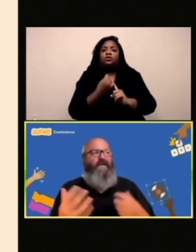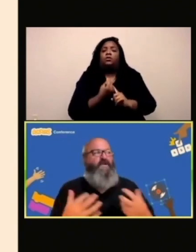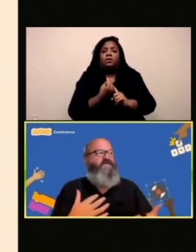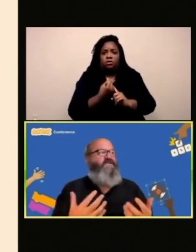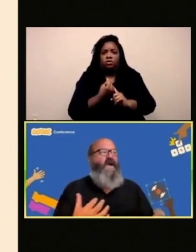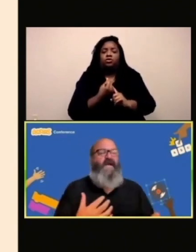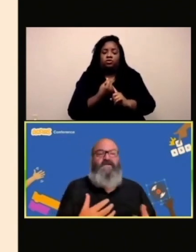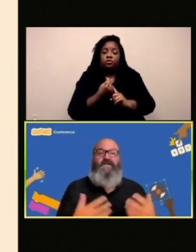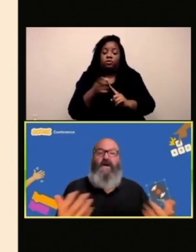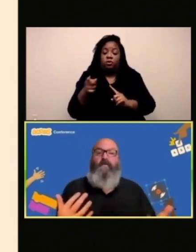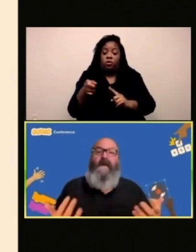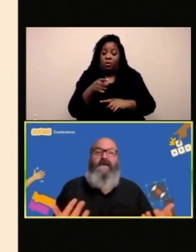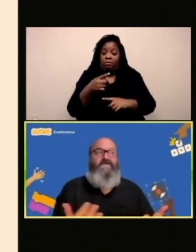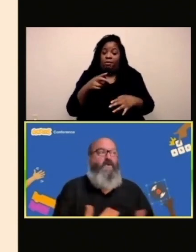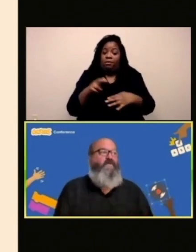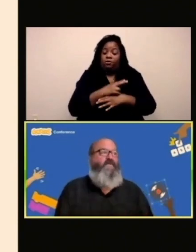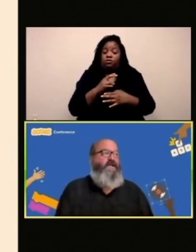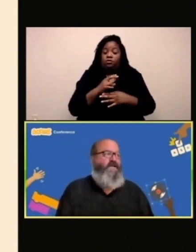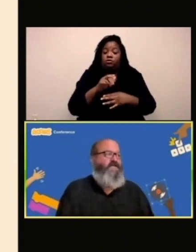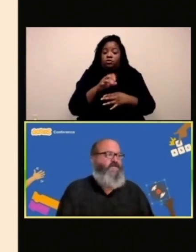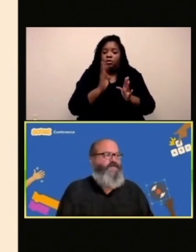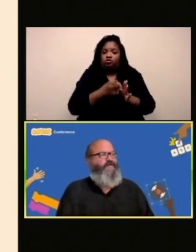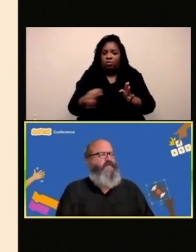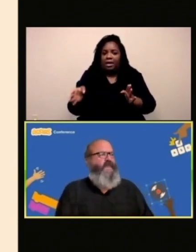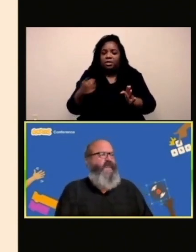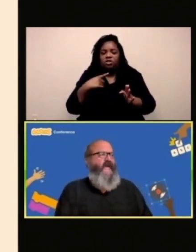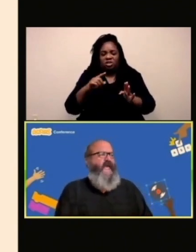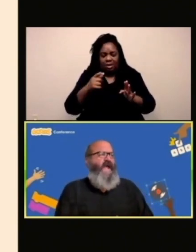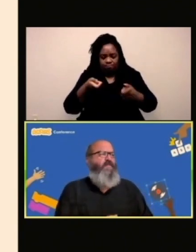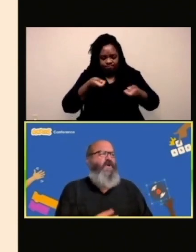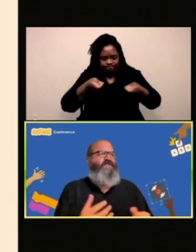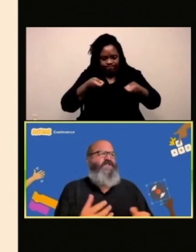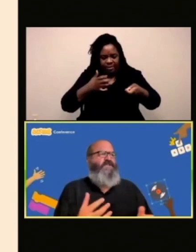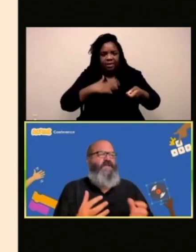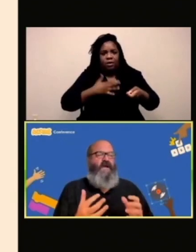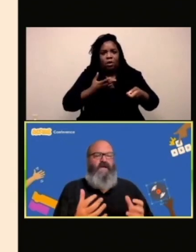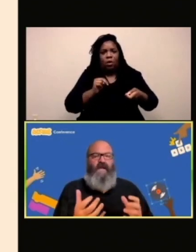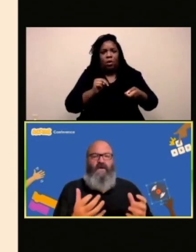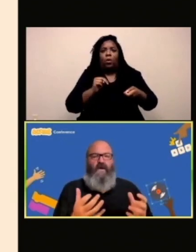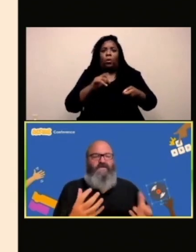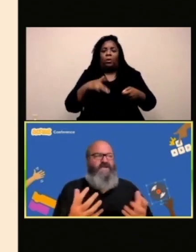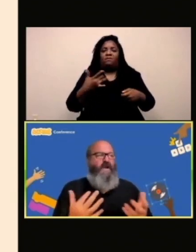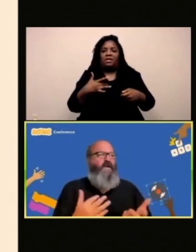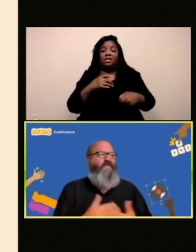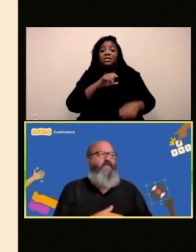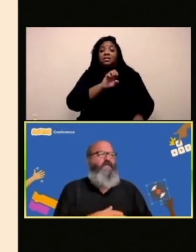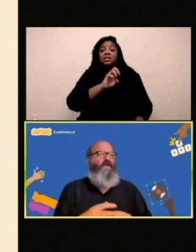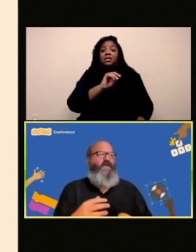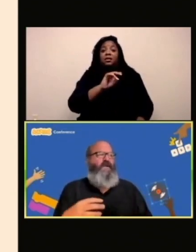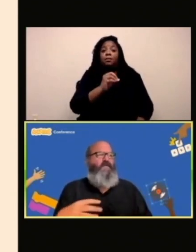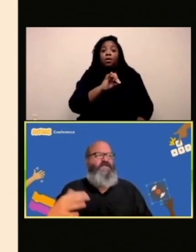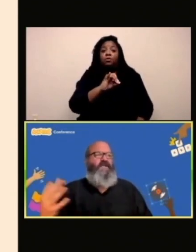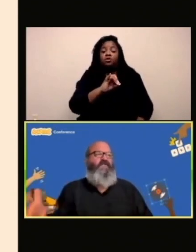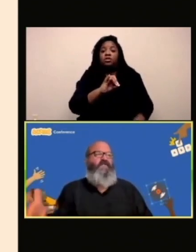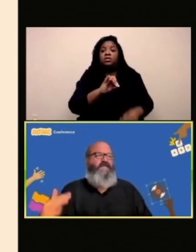where they use a strategy to help manage their own feelings. And the emojis, as we talk about them, they're images like